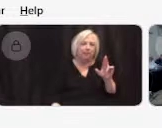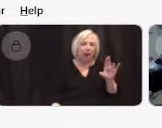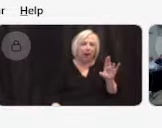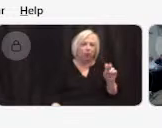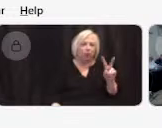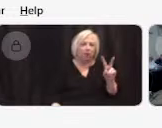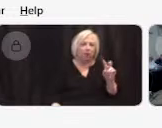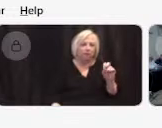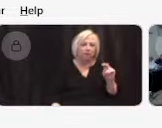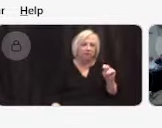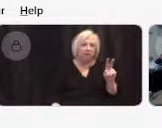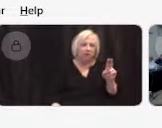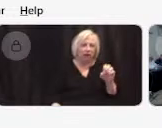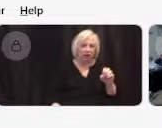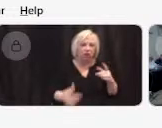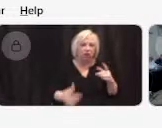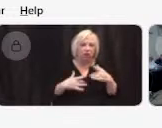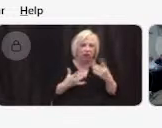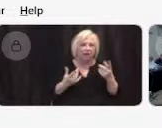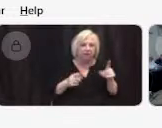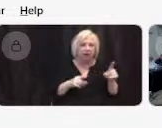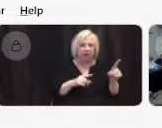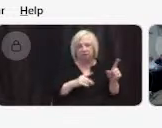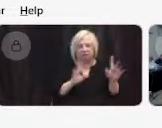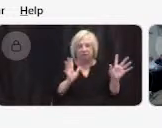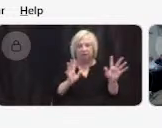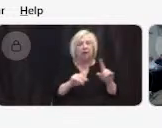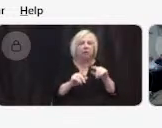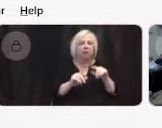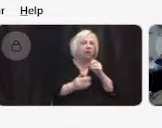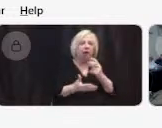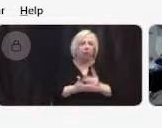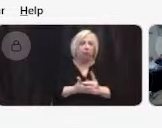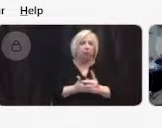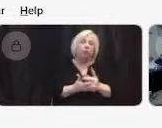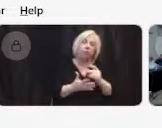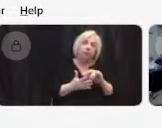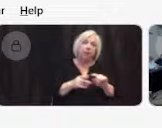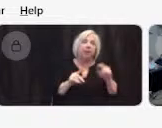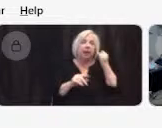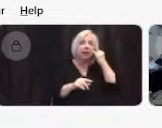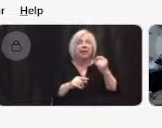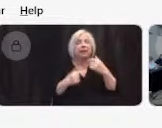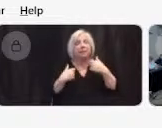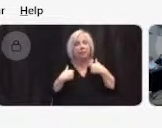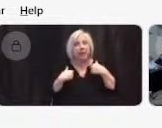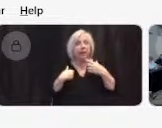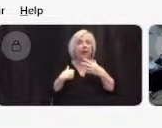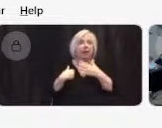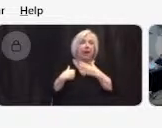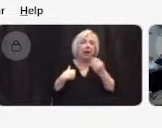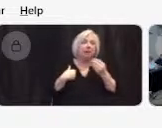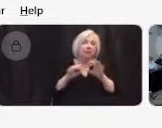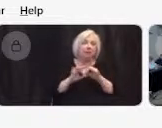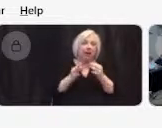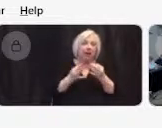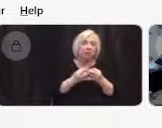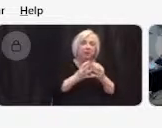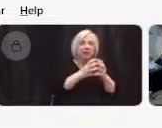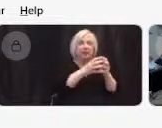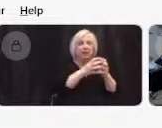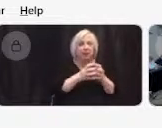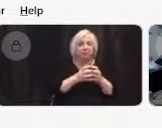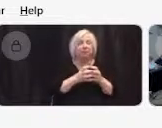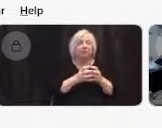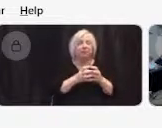not approved. And the idea was for me and my family to come and move into this property because we came